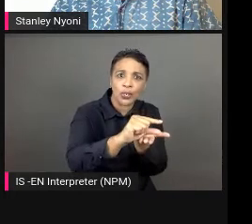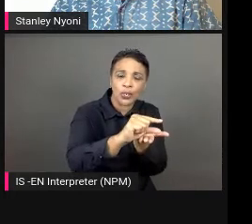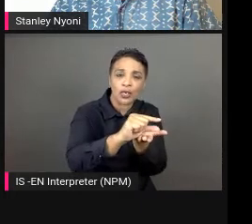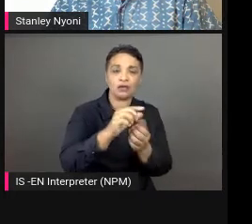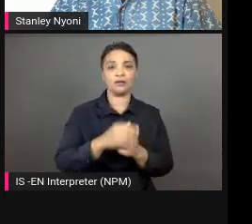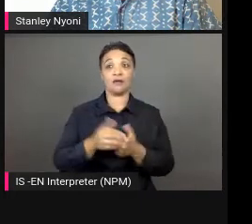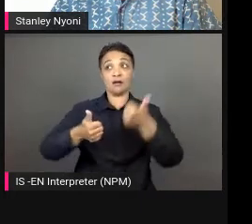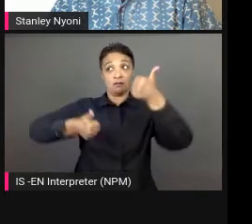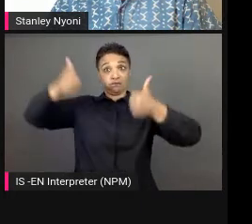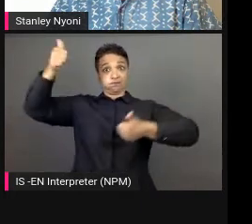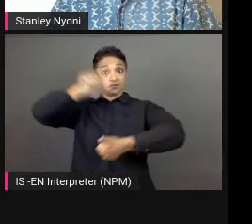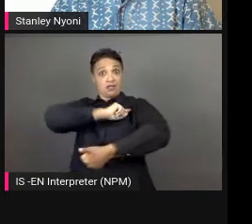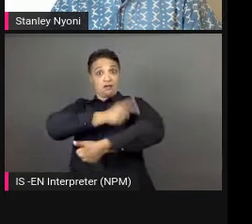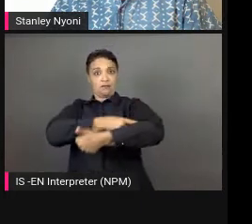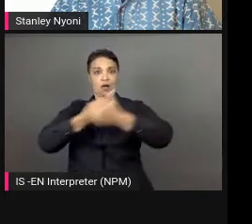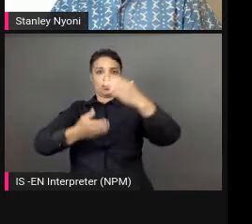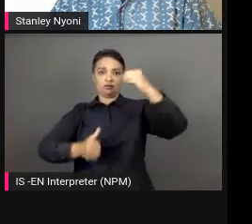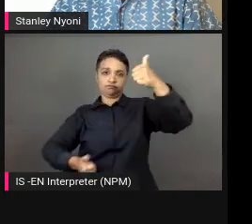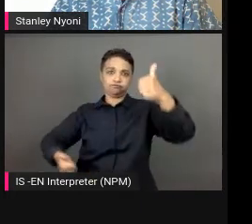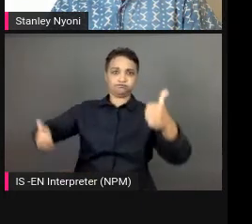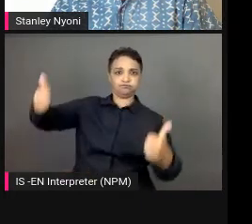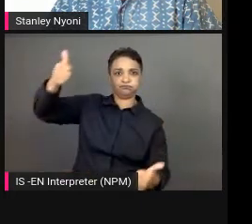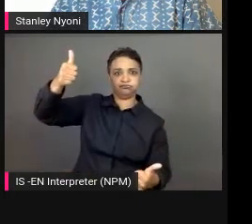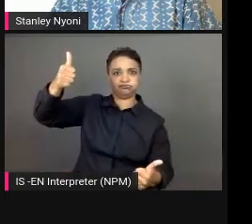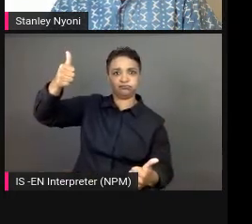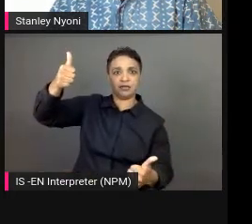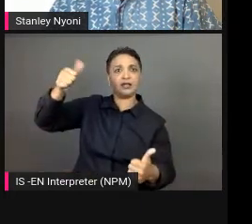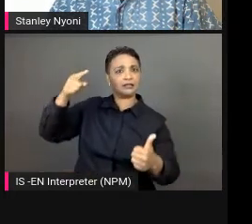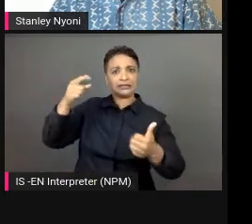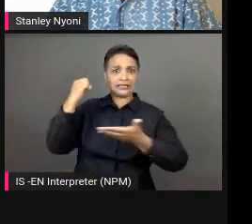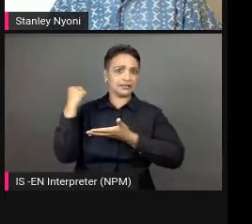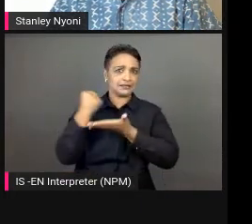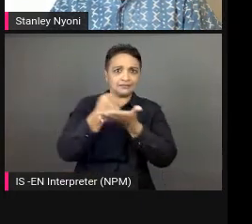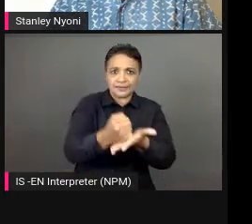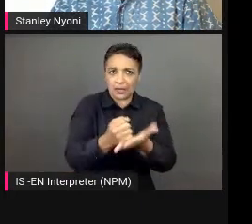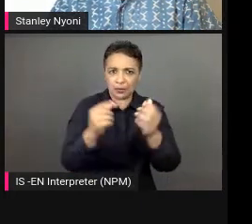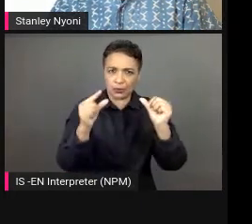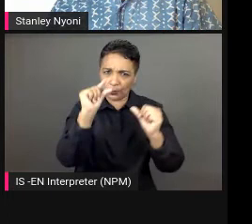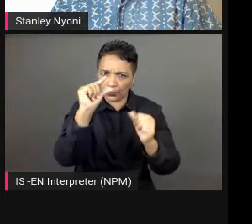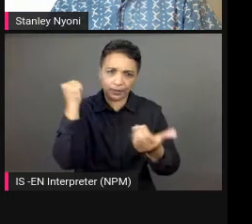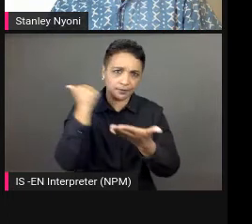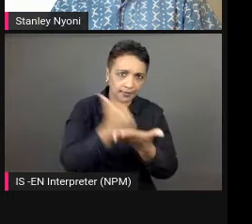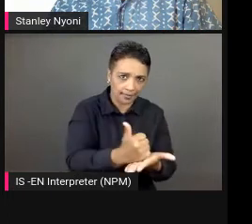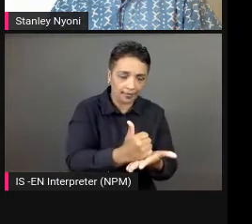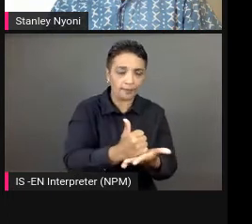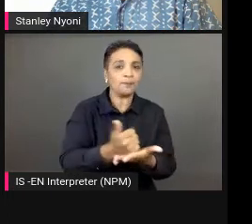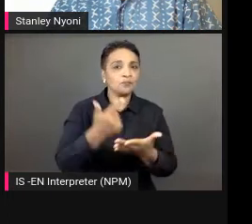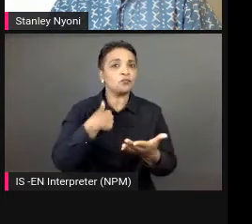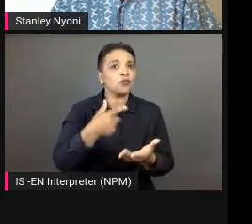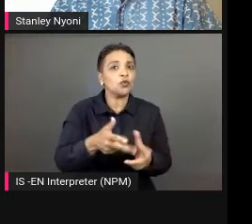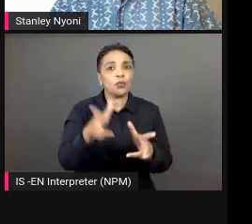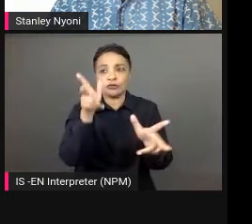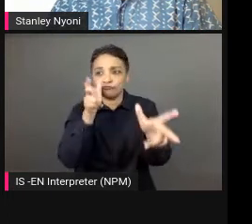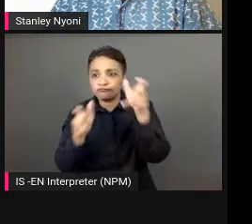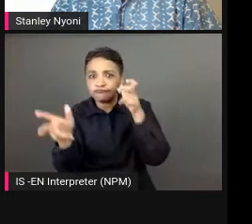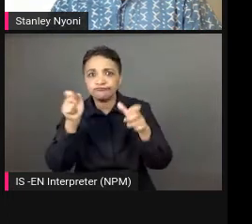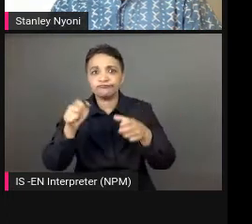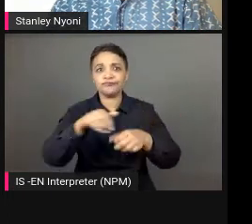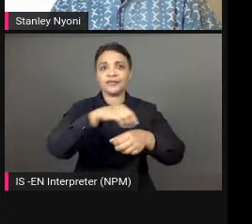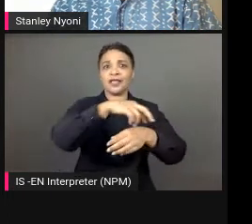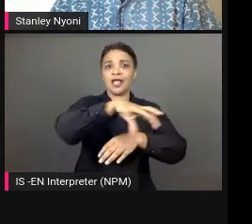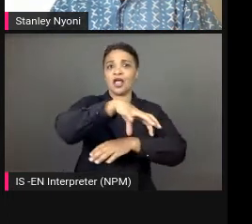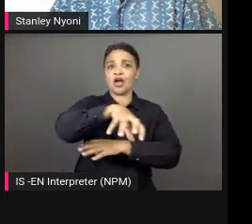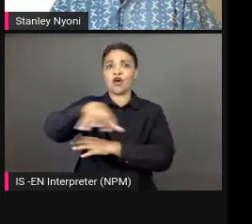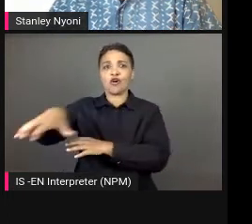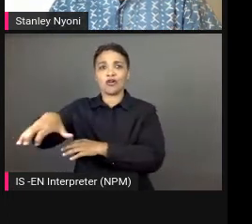still unequally distributed to the humanitarian system. And we will hear from national NGO leaders